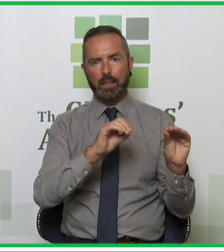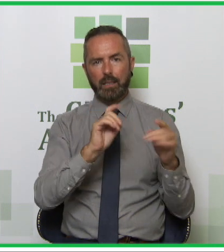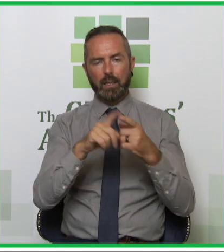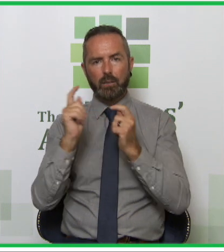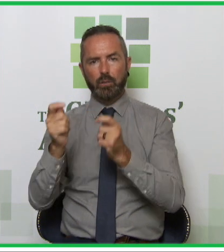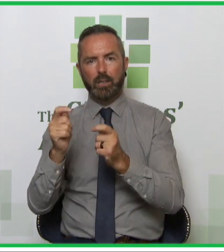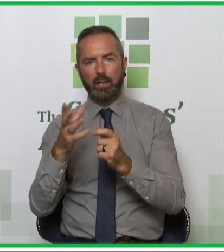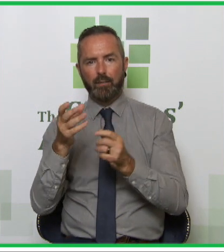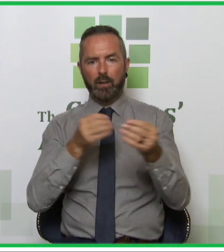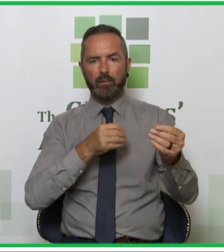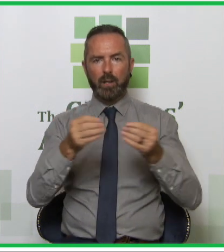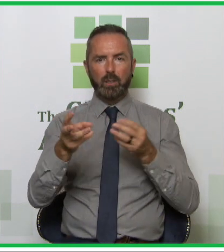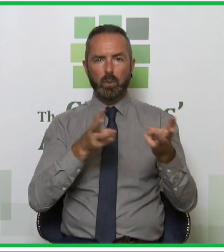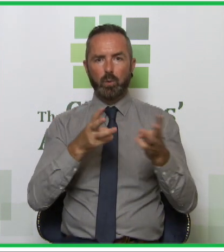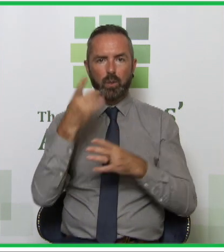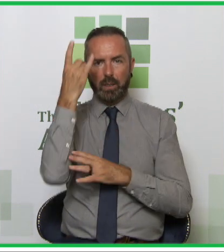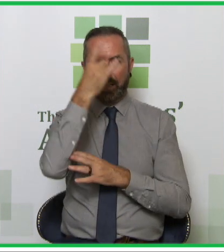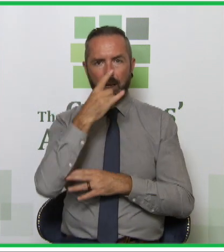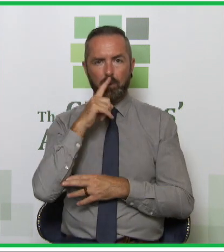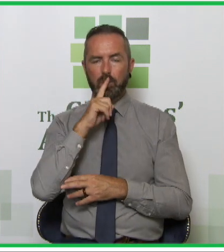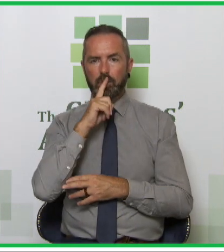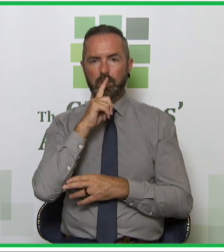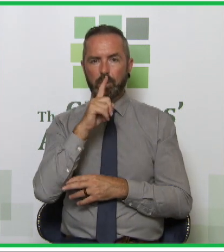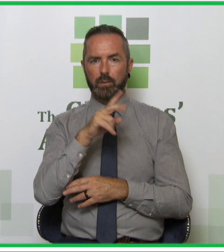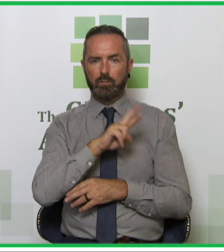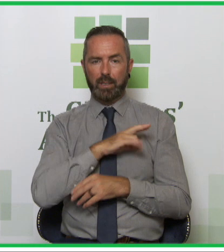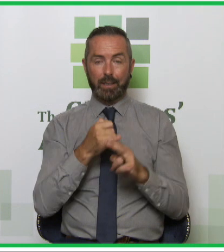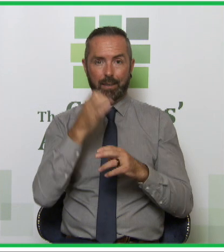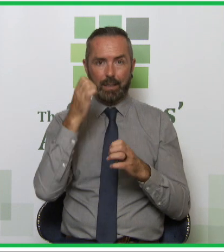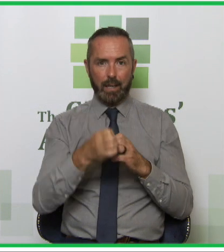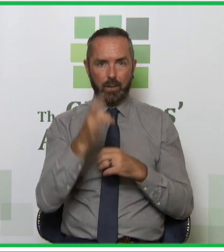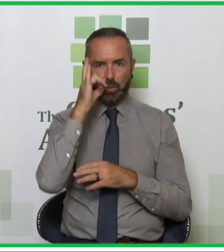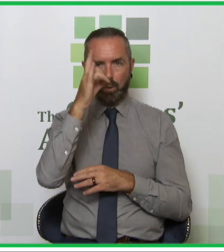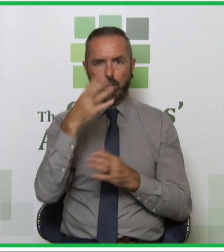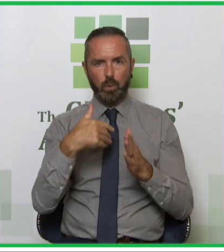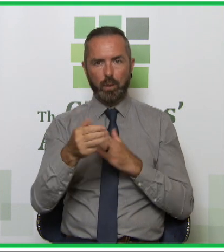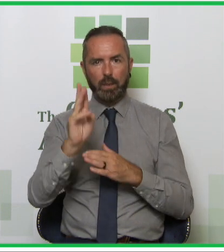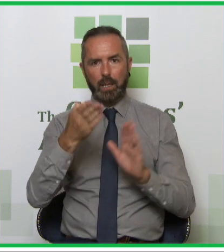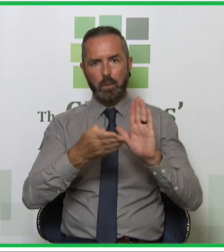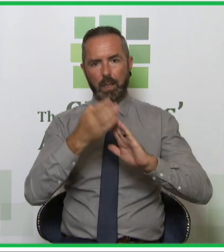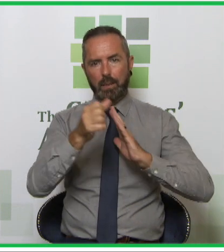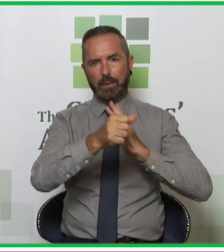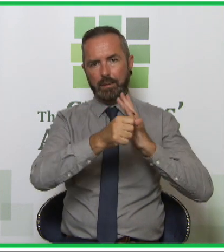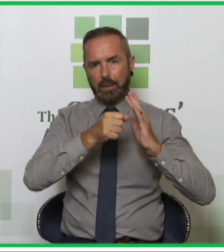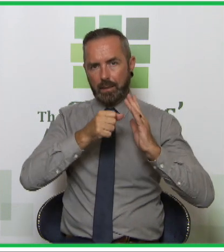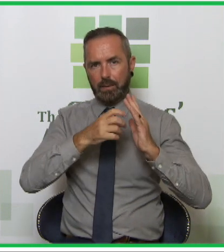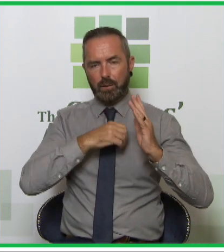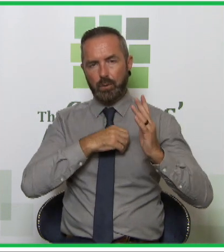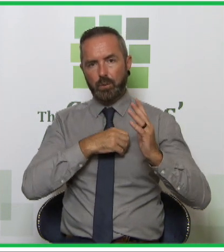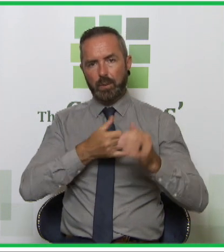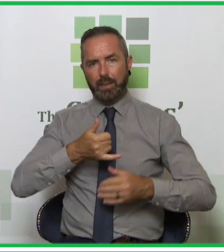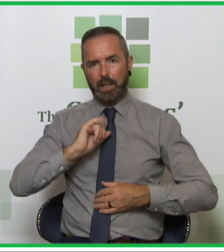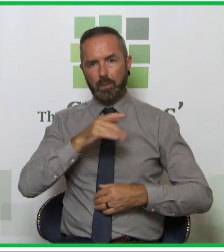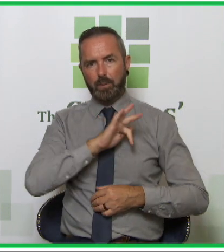There's flexible working hours, and I suppose ultimately the hope is that they will be able to build the skills and expertise to enable